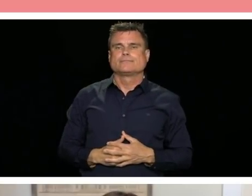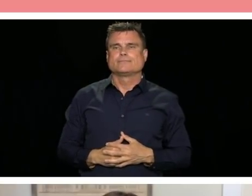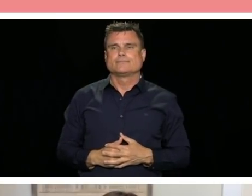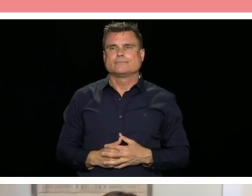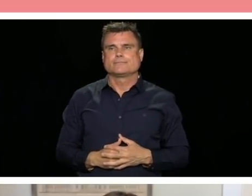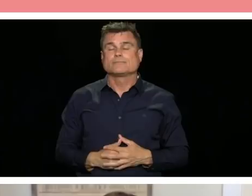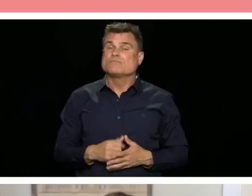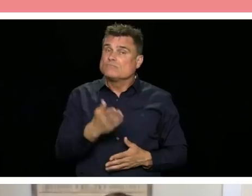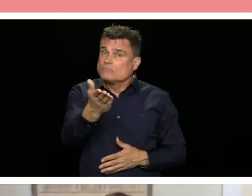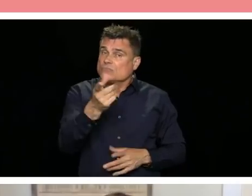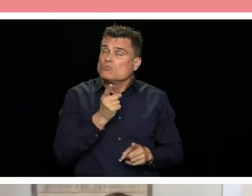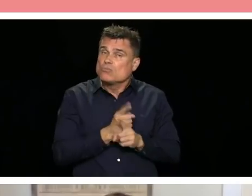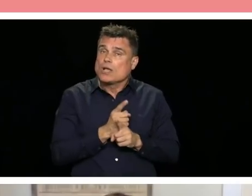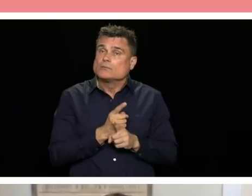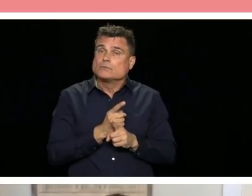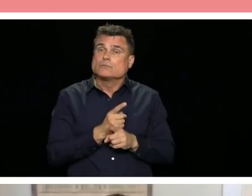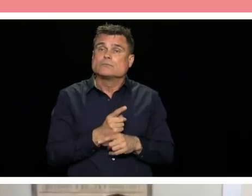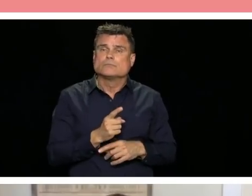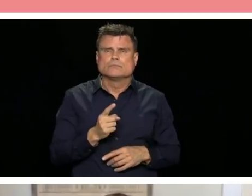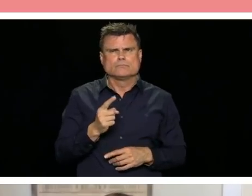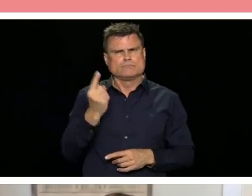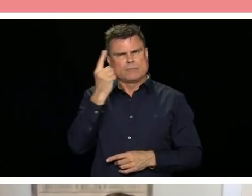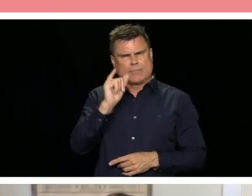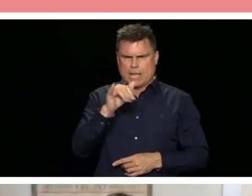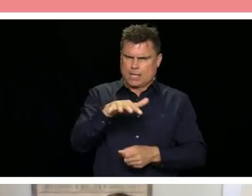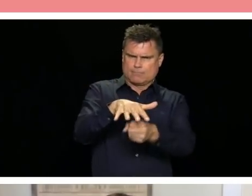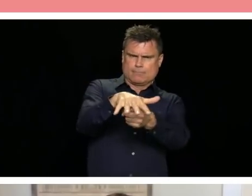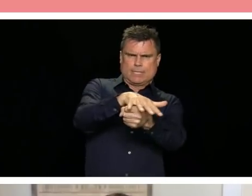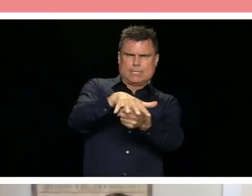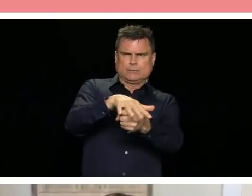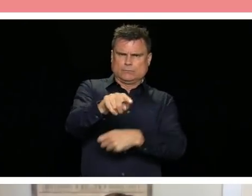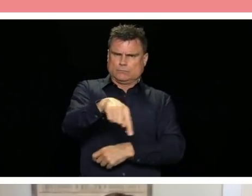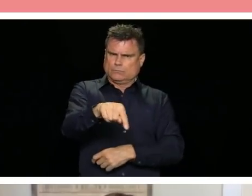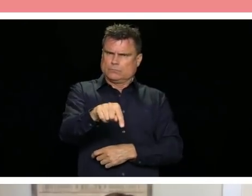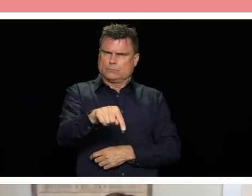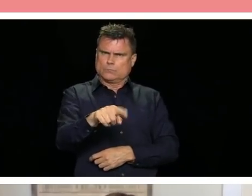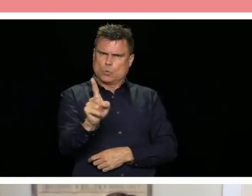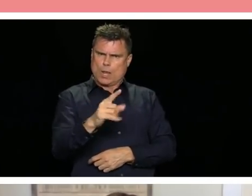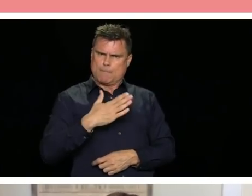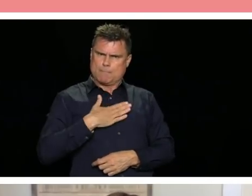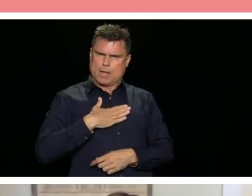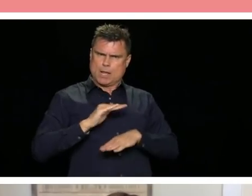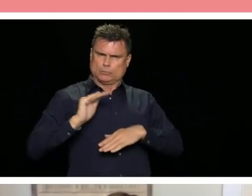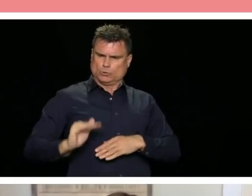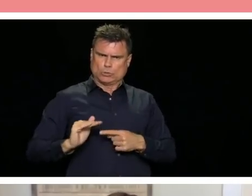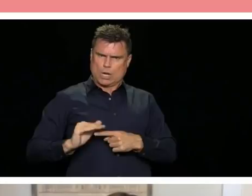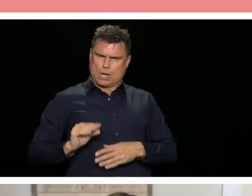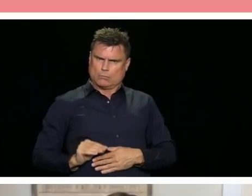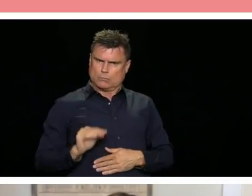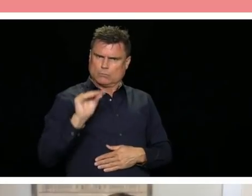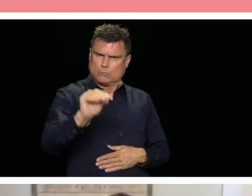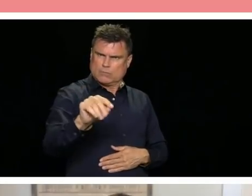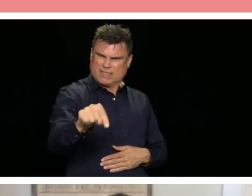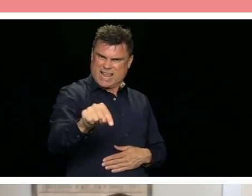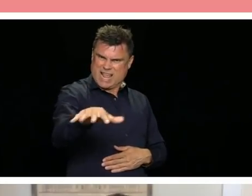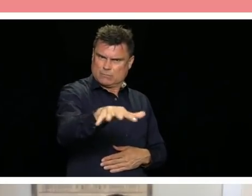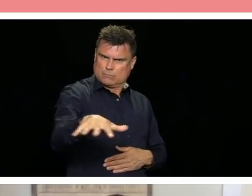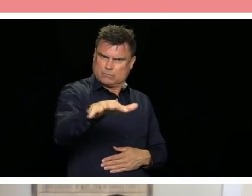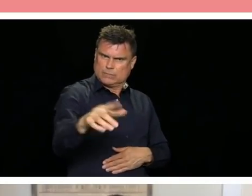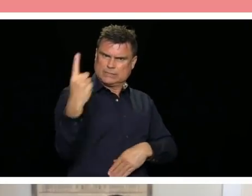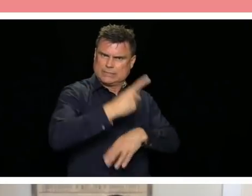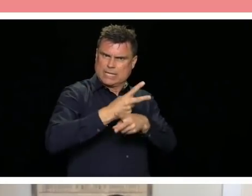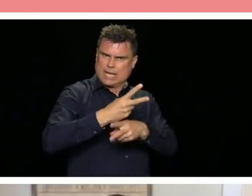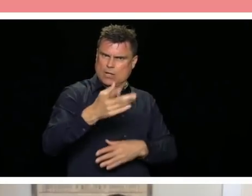my family member is working, do they have the rules in place and a way for